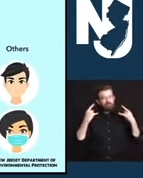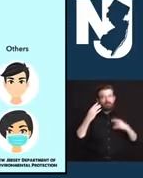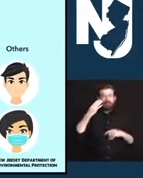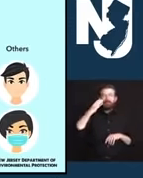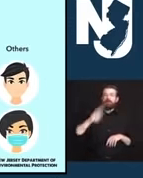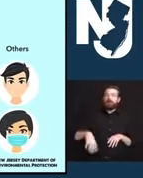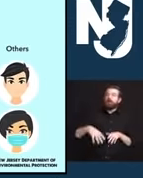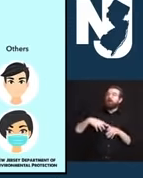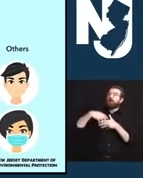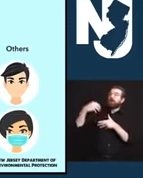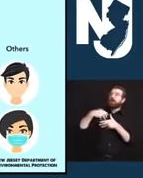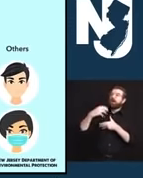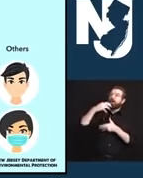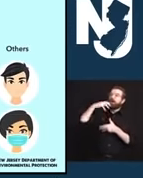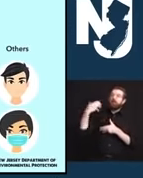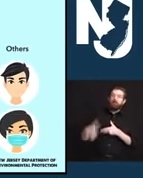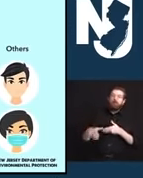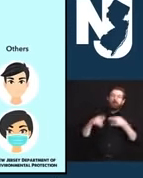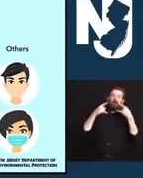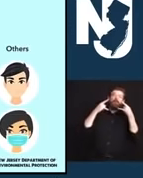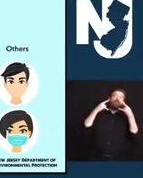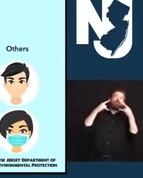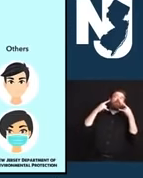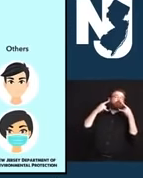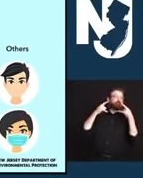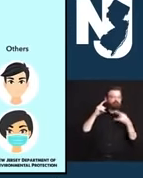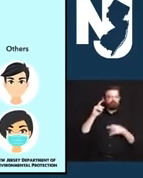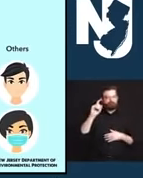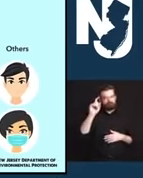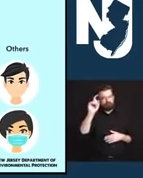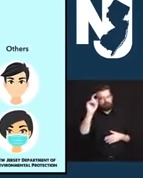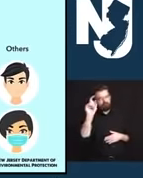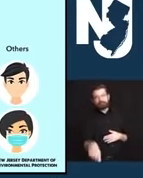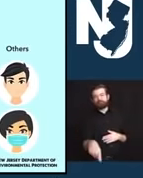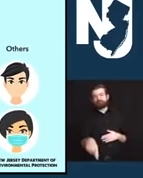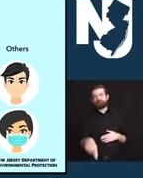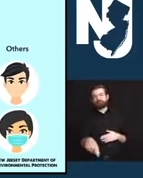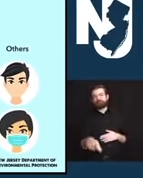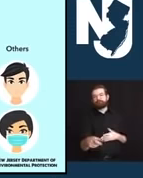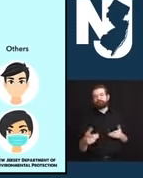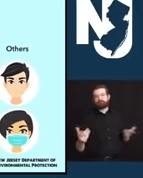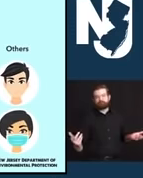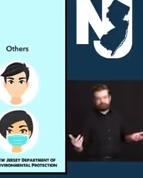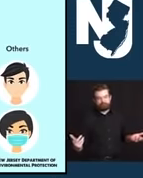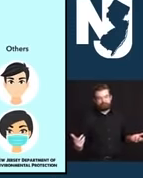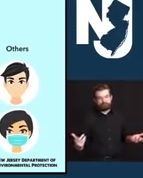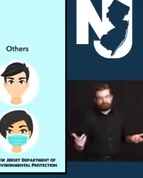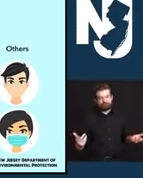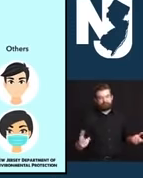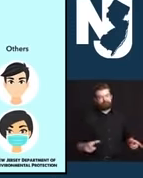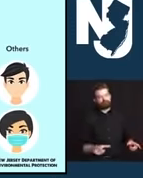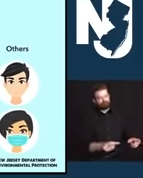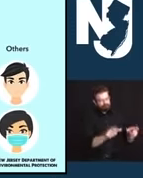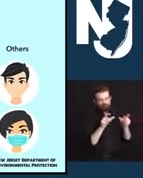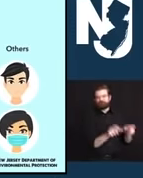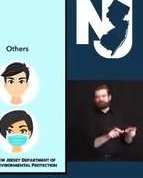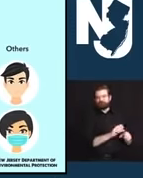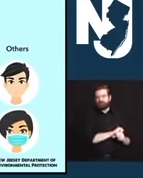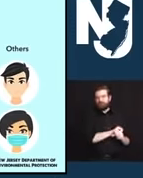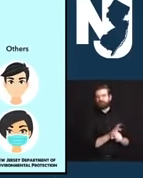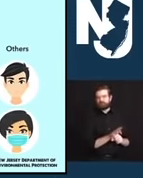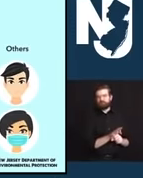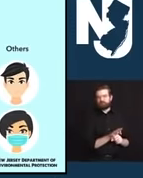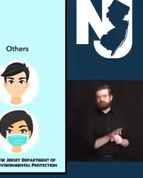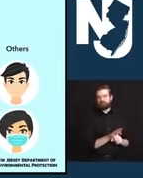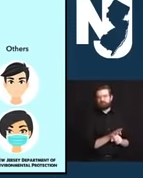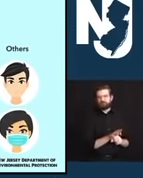don't like it, I don't like it either, but it is absolutely necessary for us to keep hammering away at this virus and to save every single life